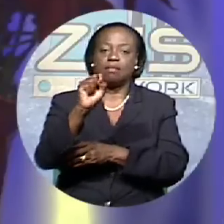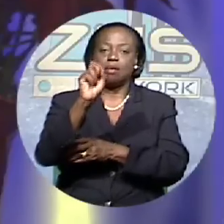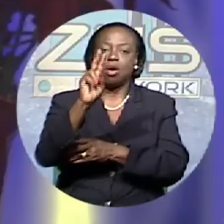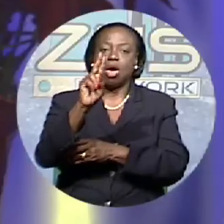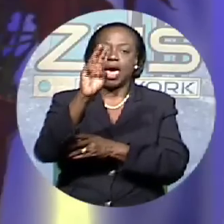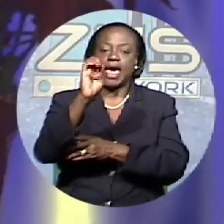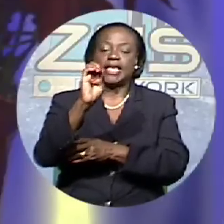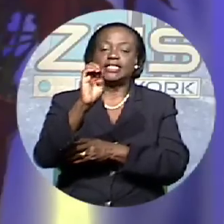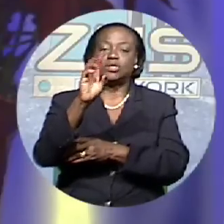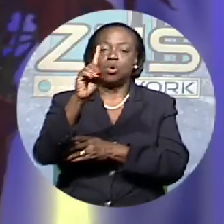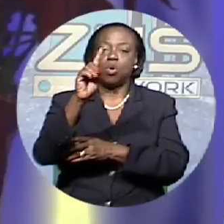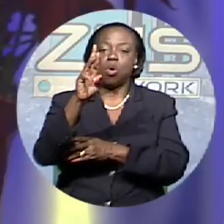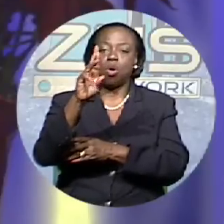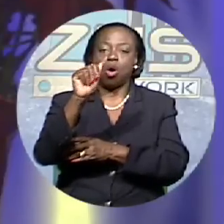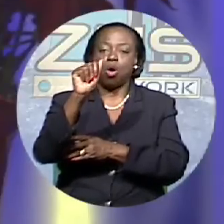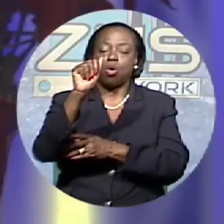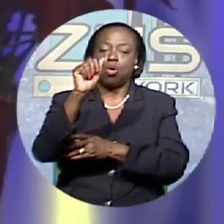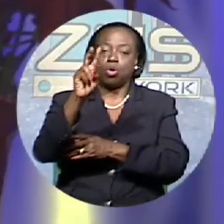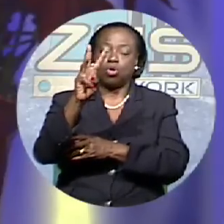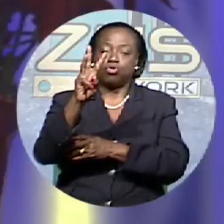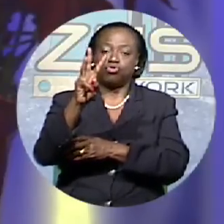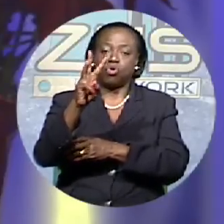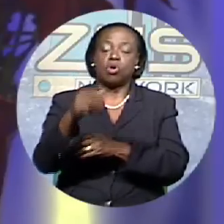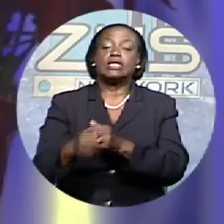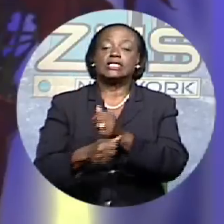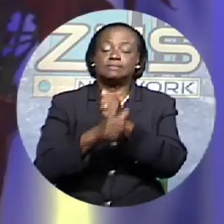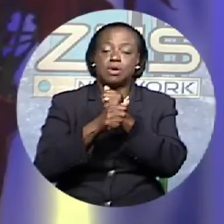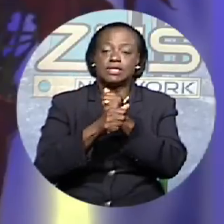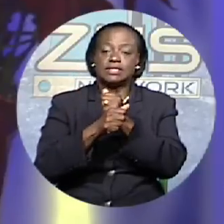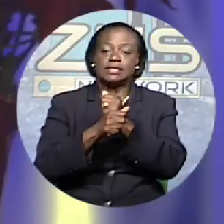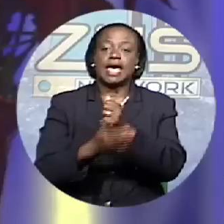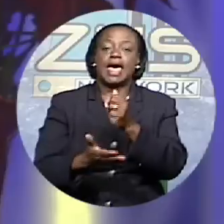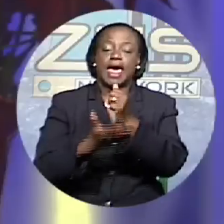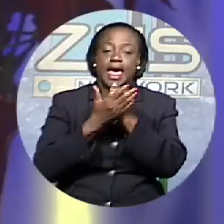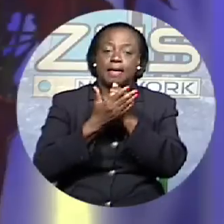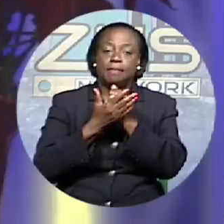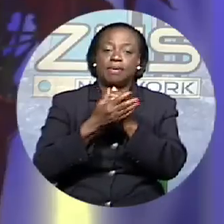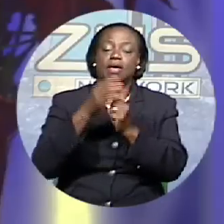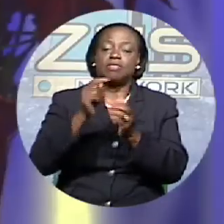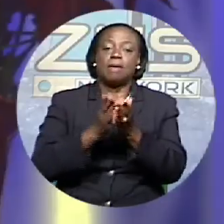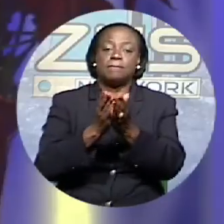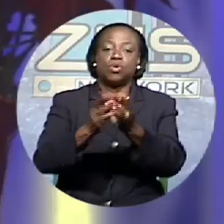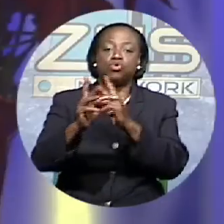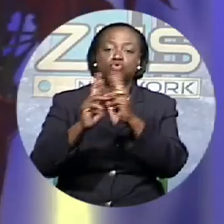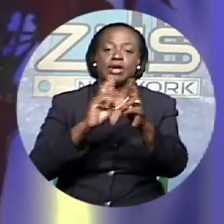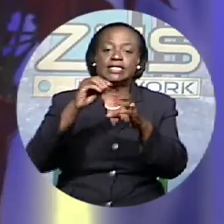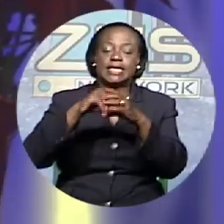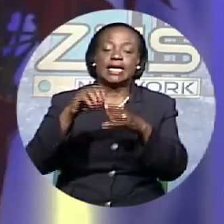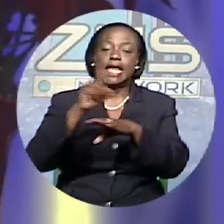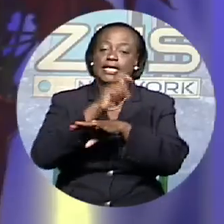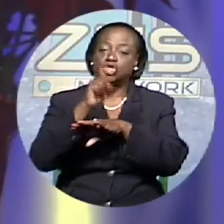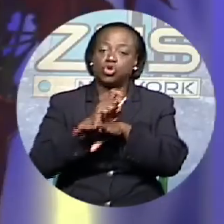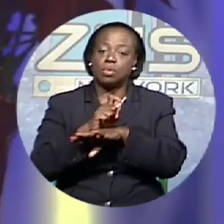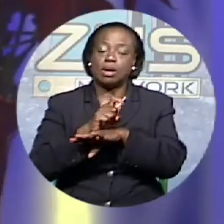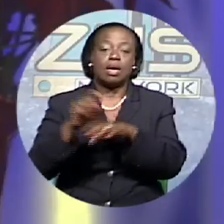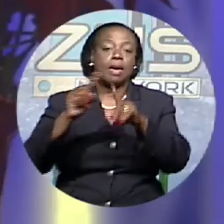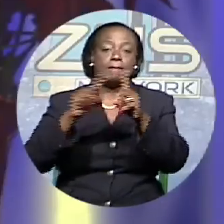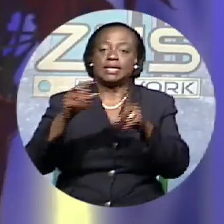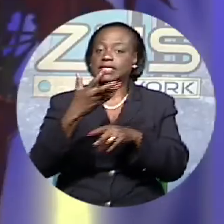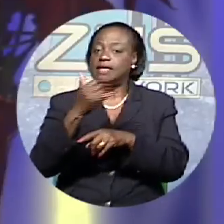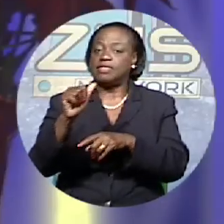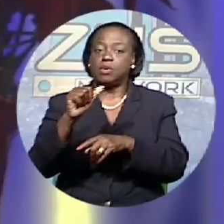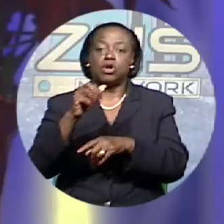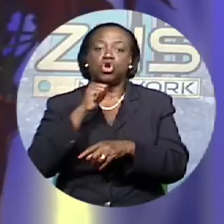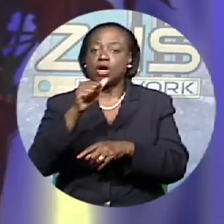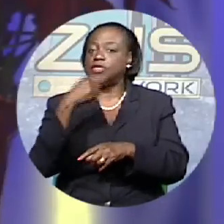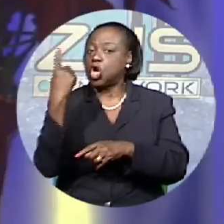sponsorship went a long way in helping to pull off the Bull Ridge Class C Regatta last weekend in Exuma. However, they were not the only corporate sponsor pledging